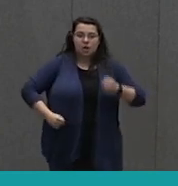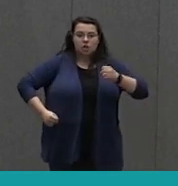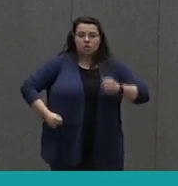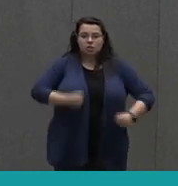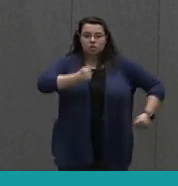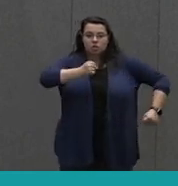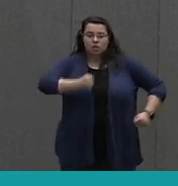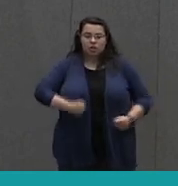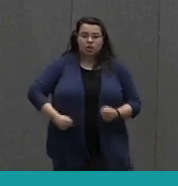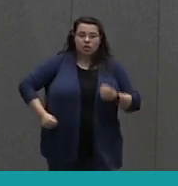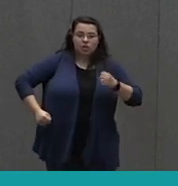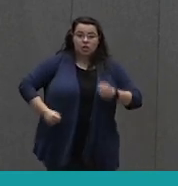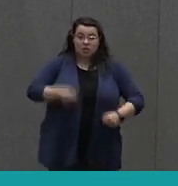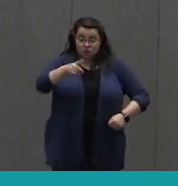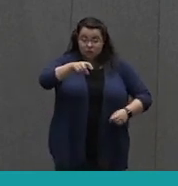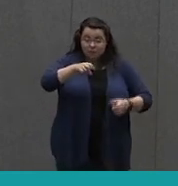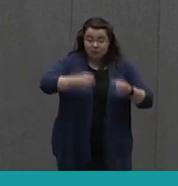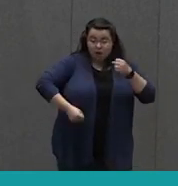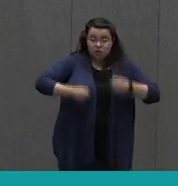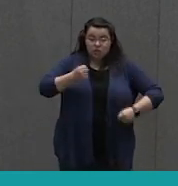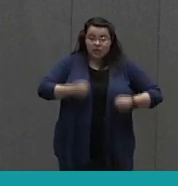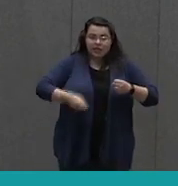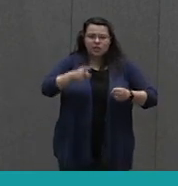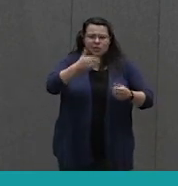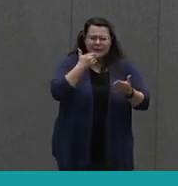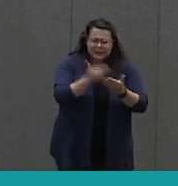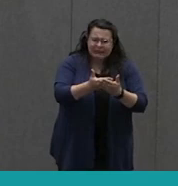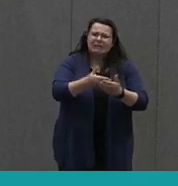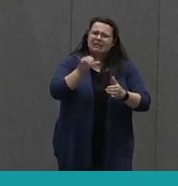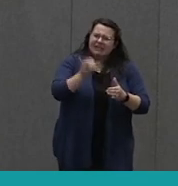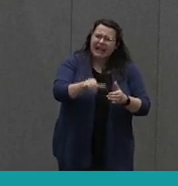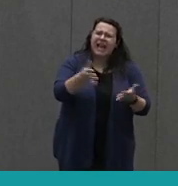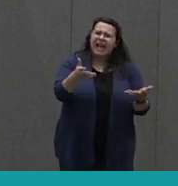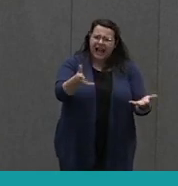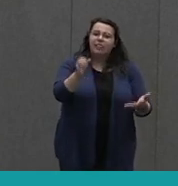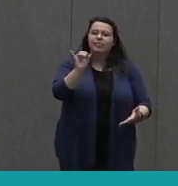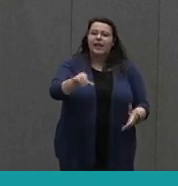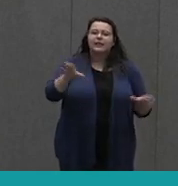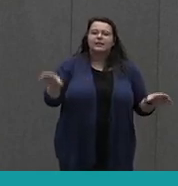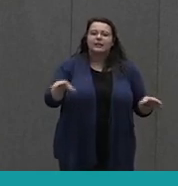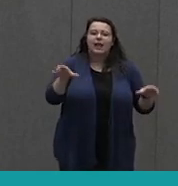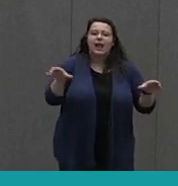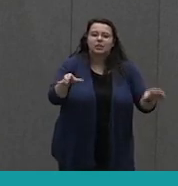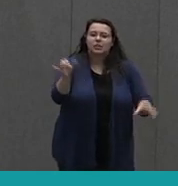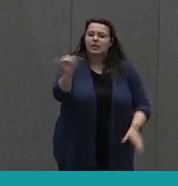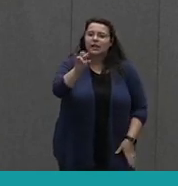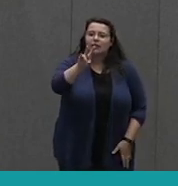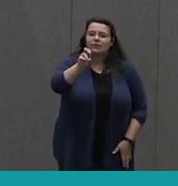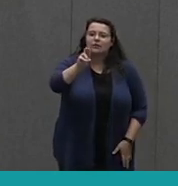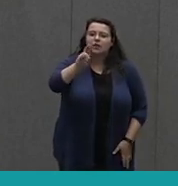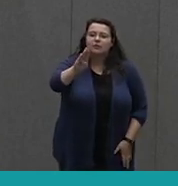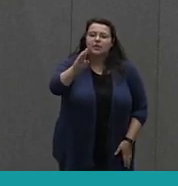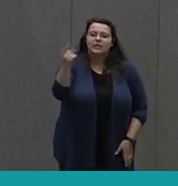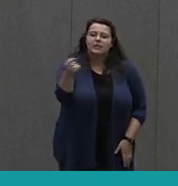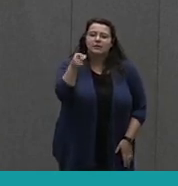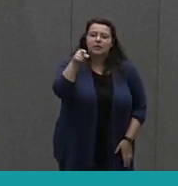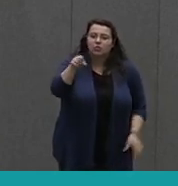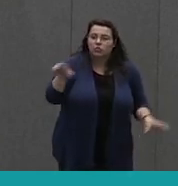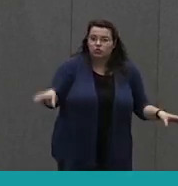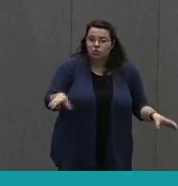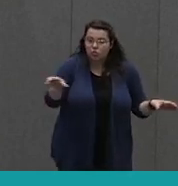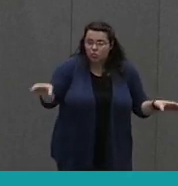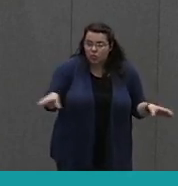chart. I have a little chart here that is talking about two different kinds of words that we